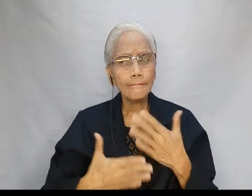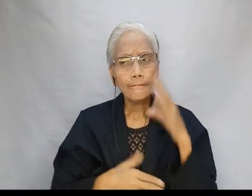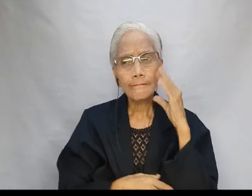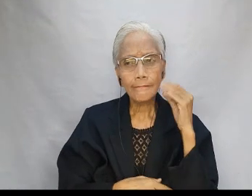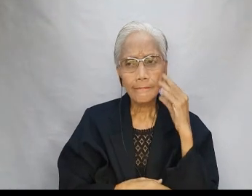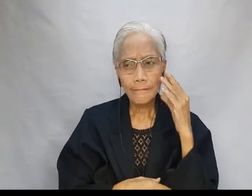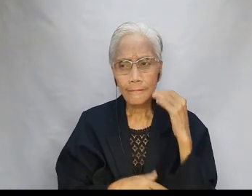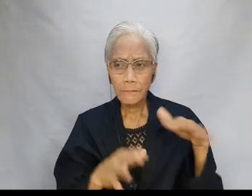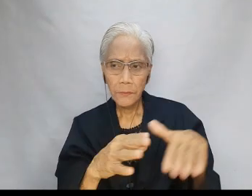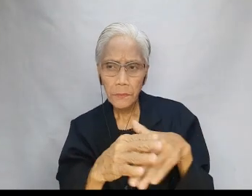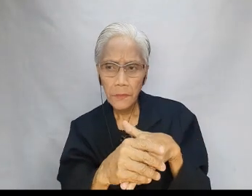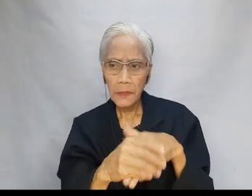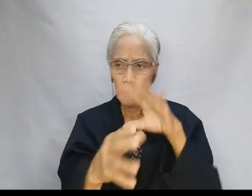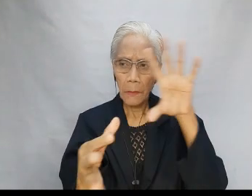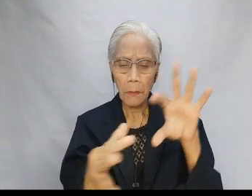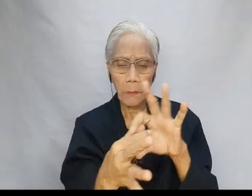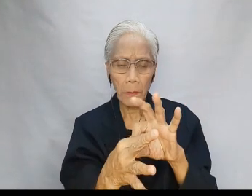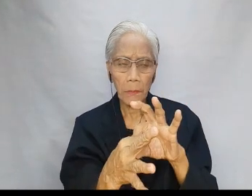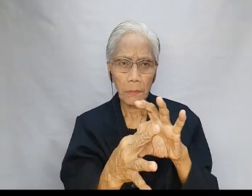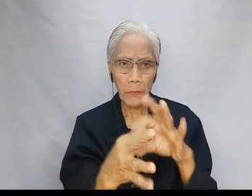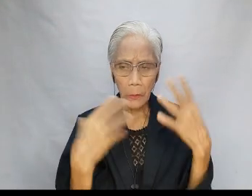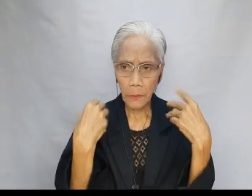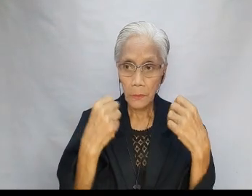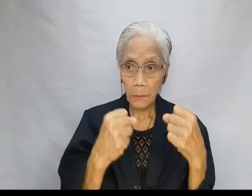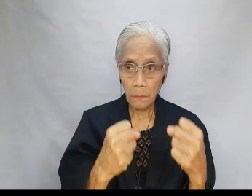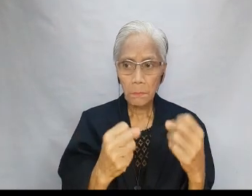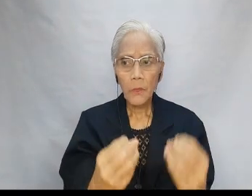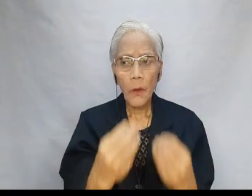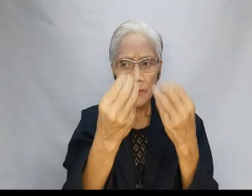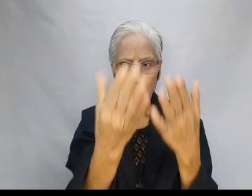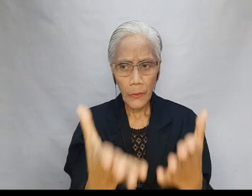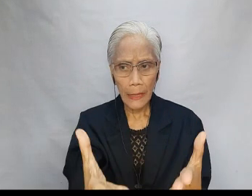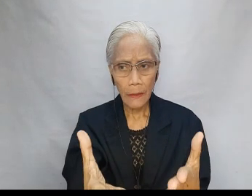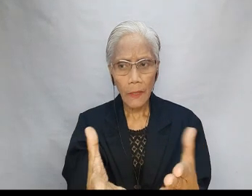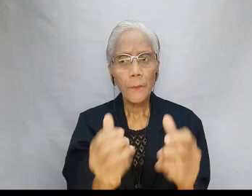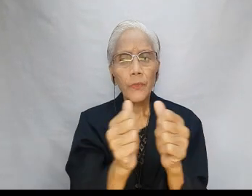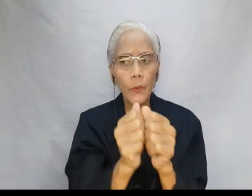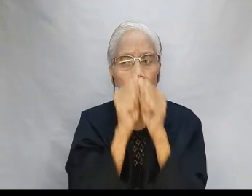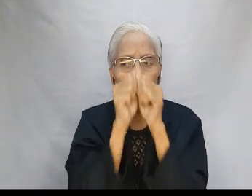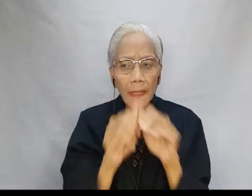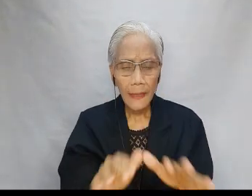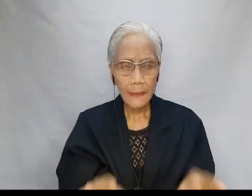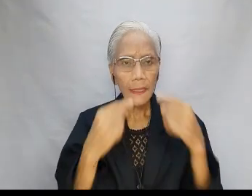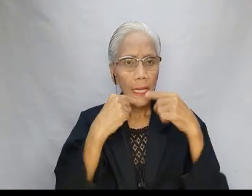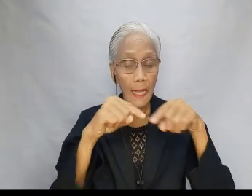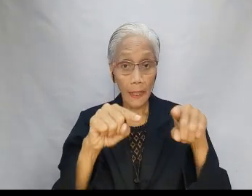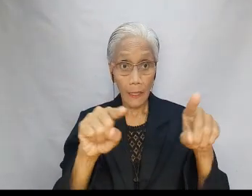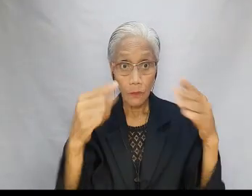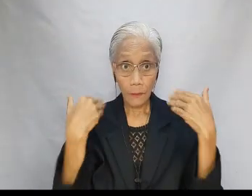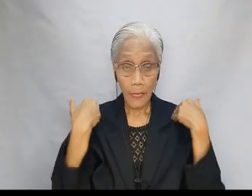the Church, strengthened by an offering, sealed by a blessing, announced